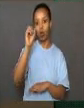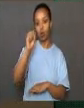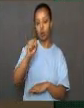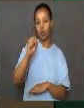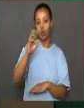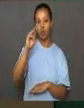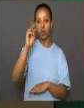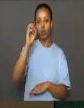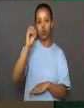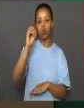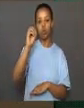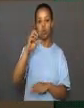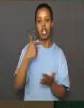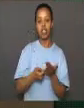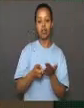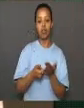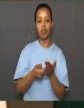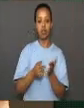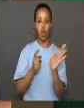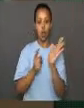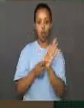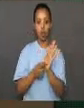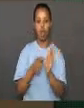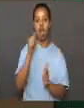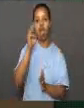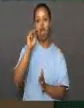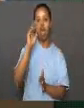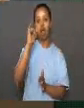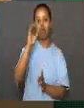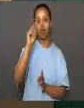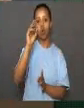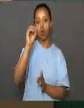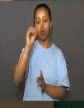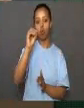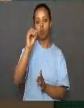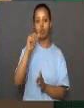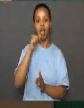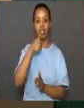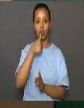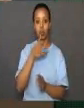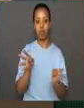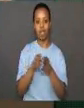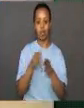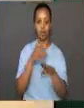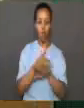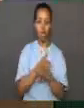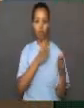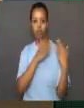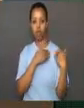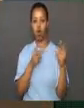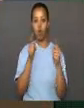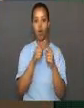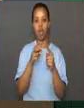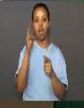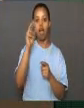mRNA code and assembles the amino acids carried by tRNA